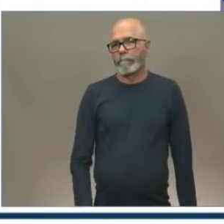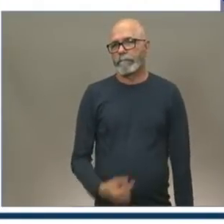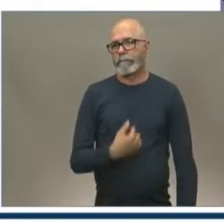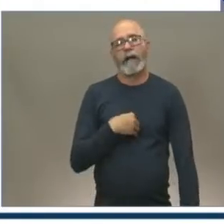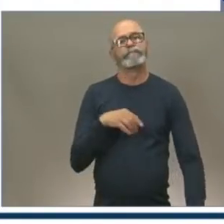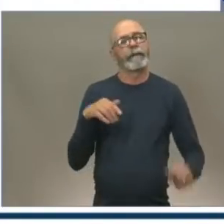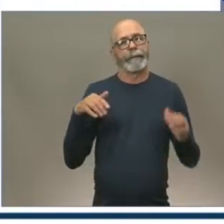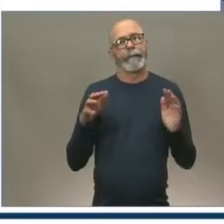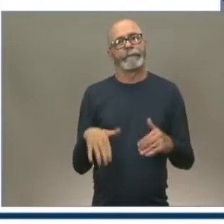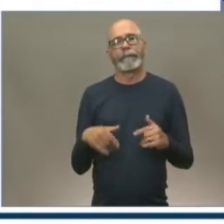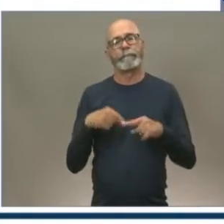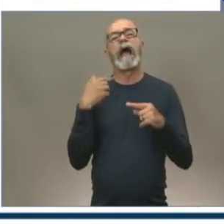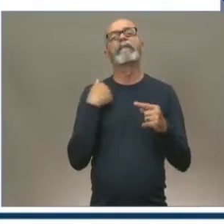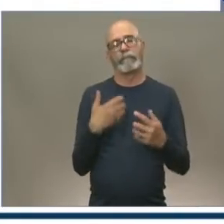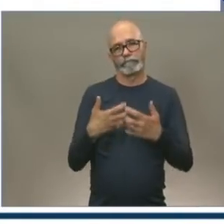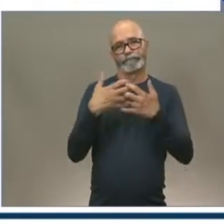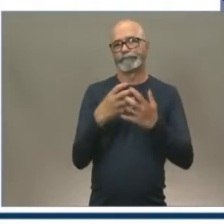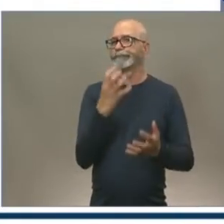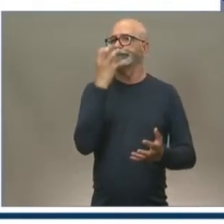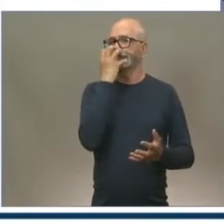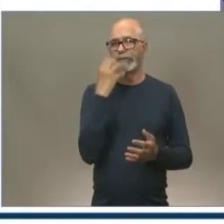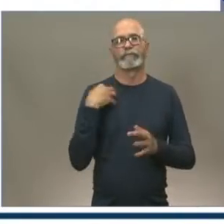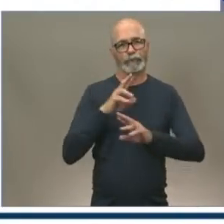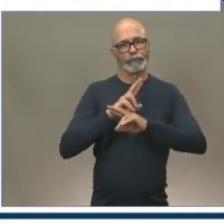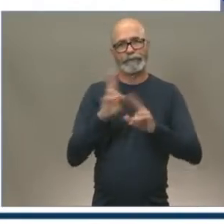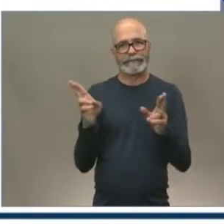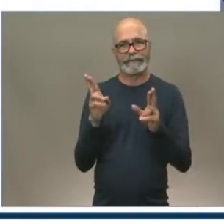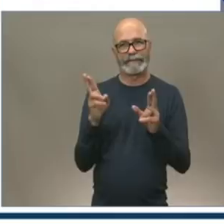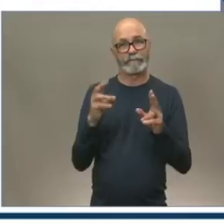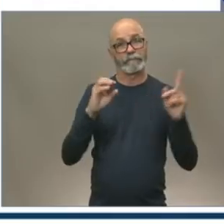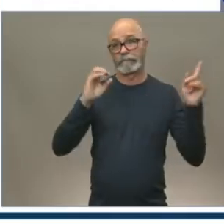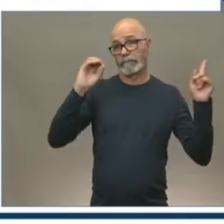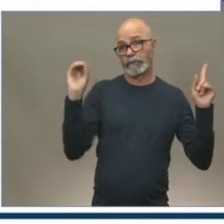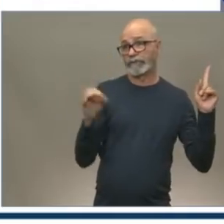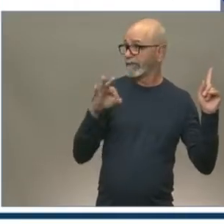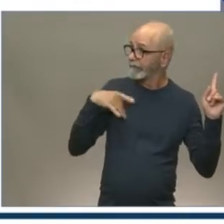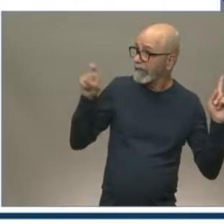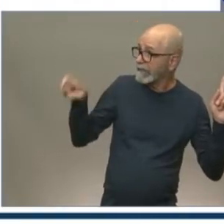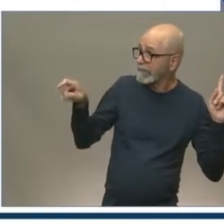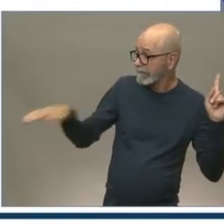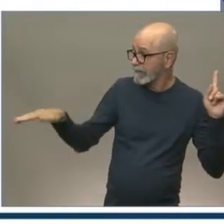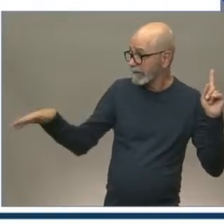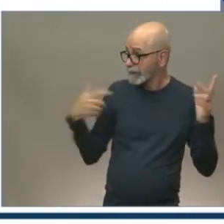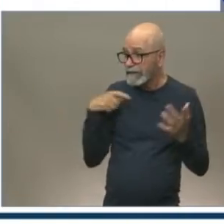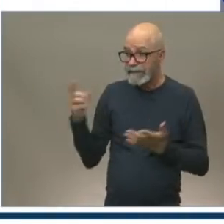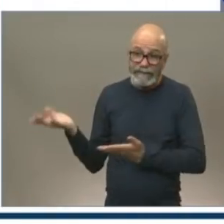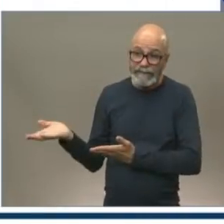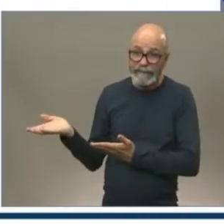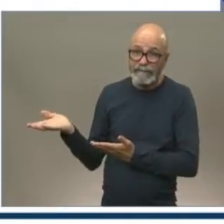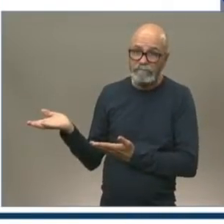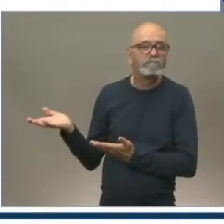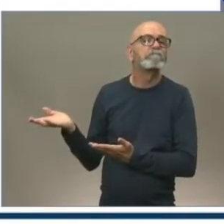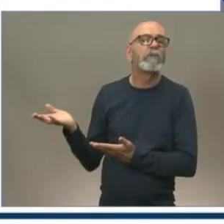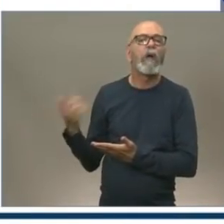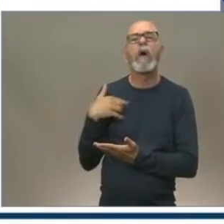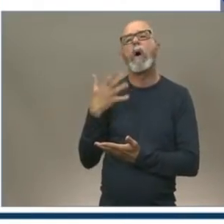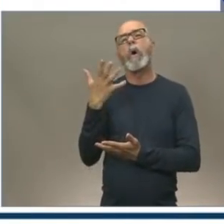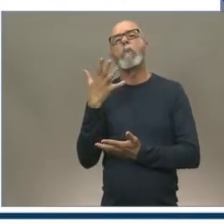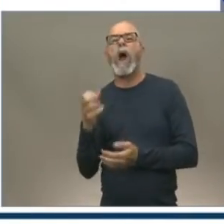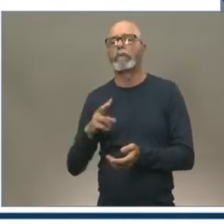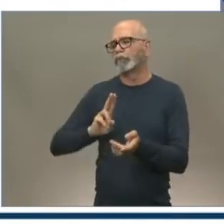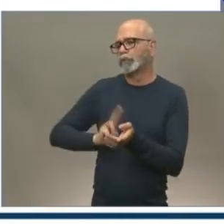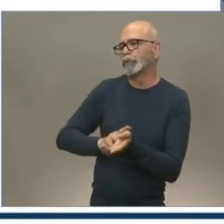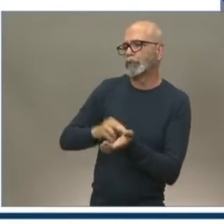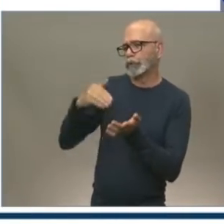ventilators available. It's a question of whether or not Ontario could use those. They're focused on resources more around nurses, ICU nurses,